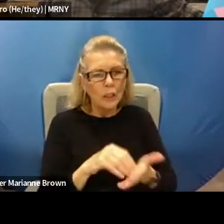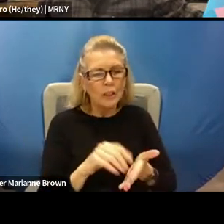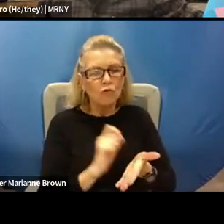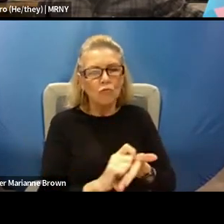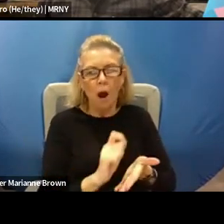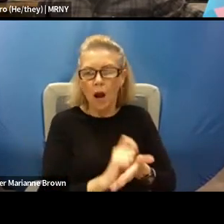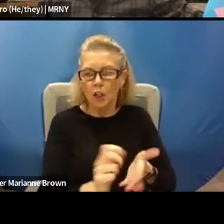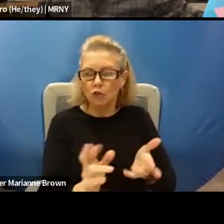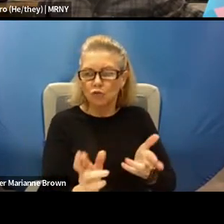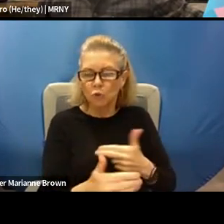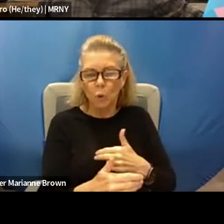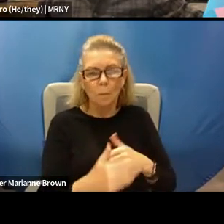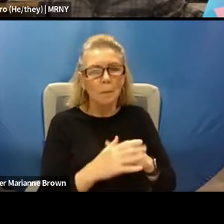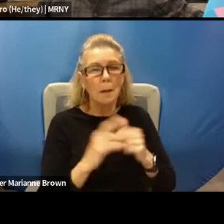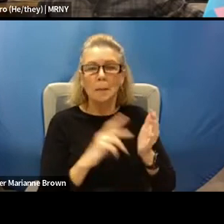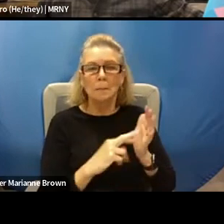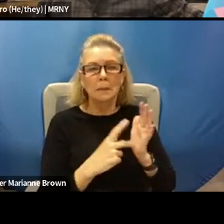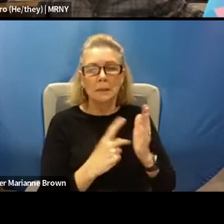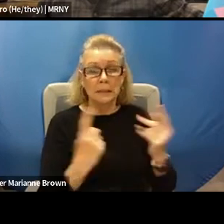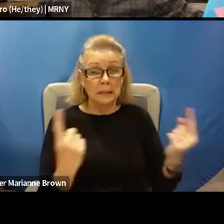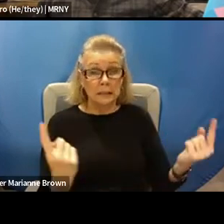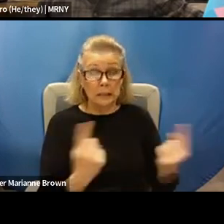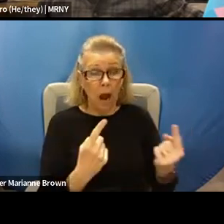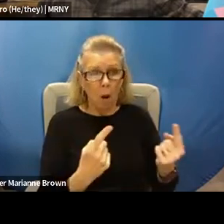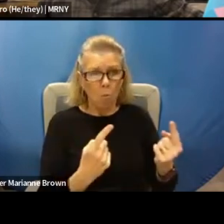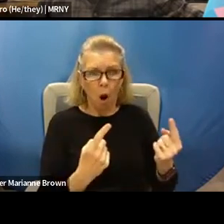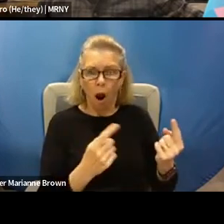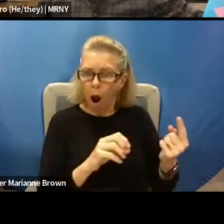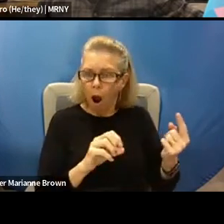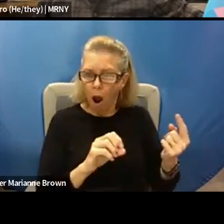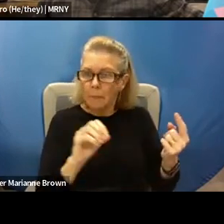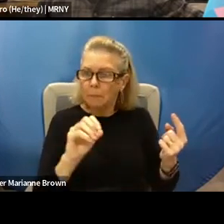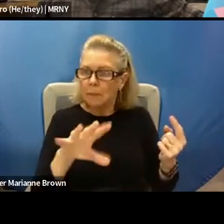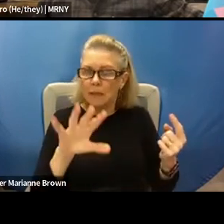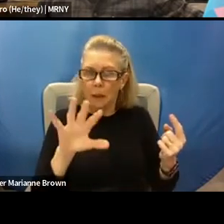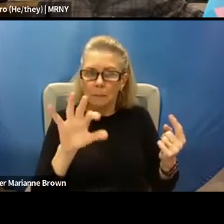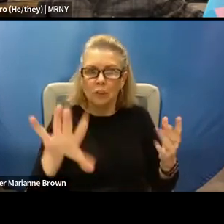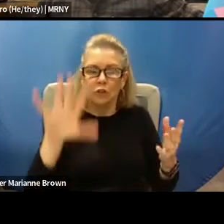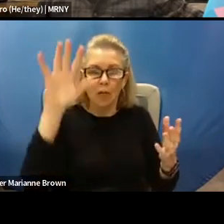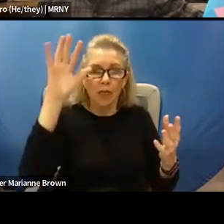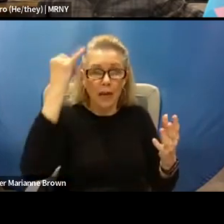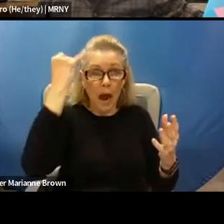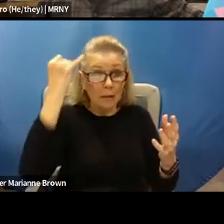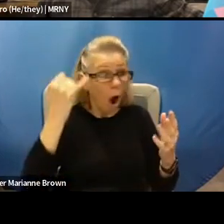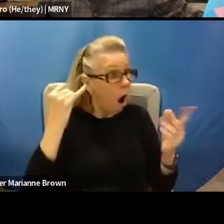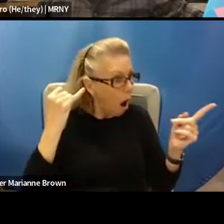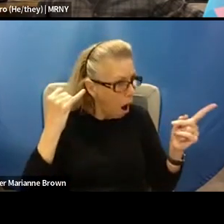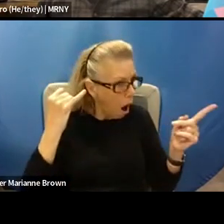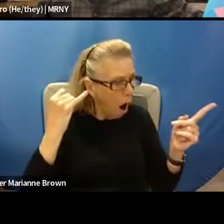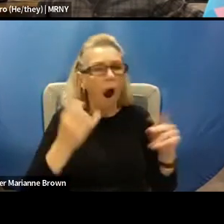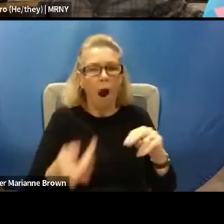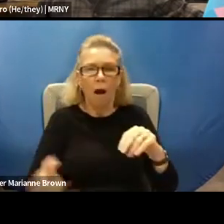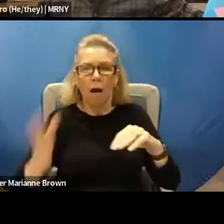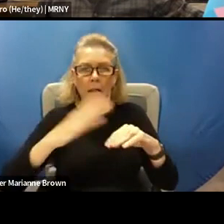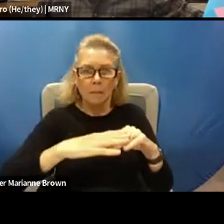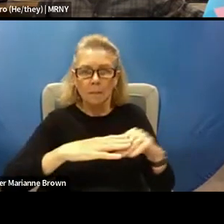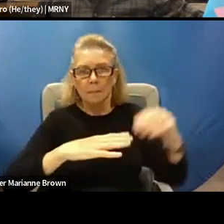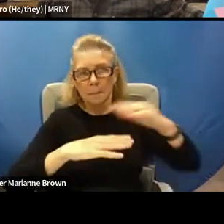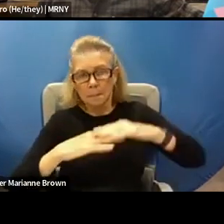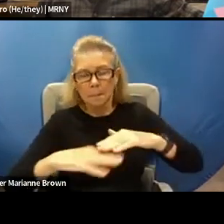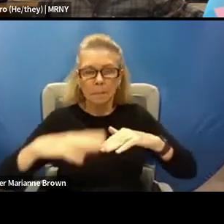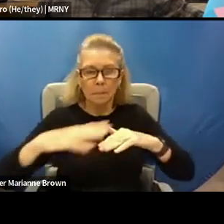room, which is when somebody pitches an idea that you build on that idea. And to me, what Trans